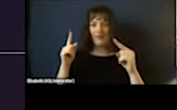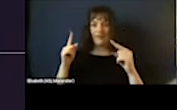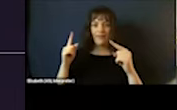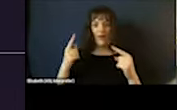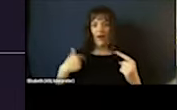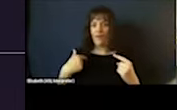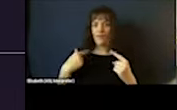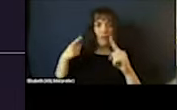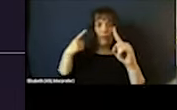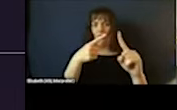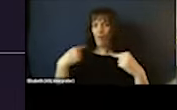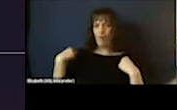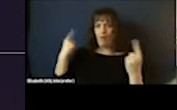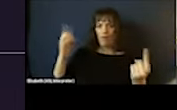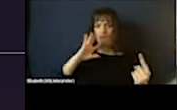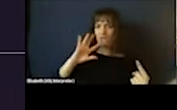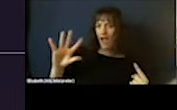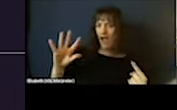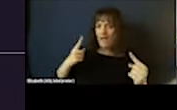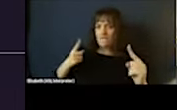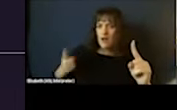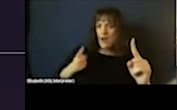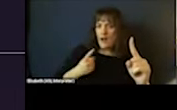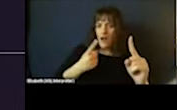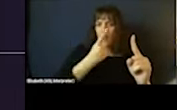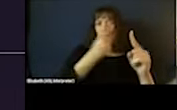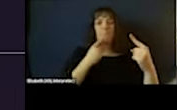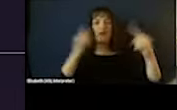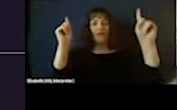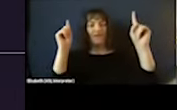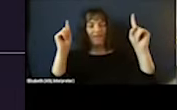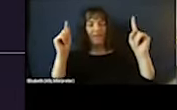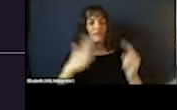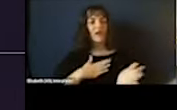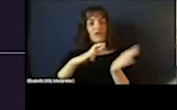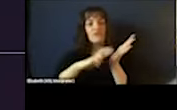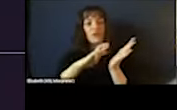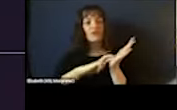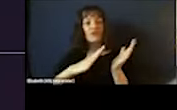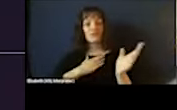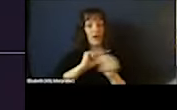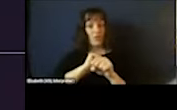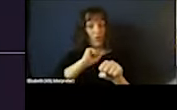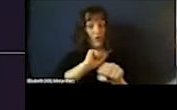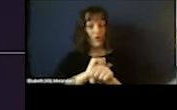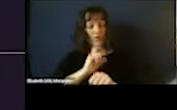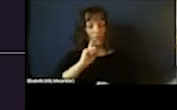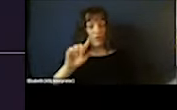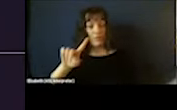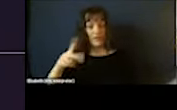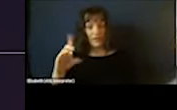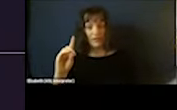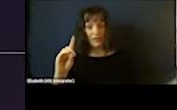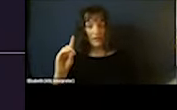5, I was finally doing. And the work that I did, the research that I did to get my PhD was mostly